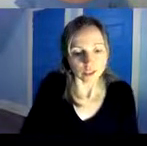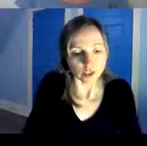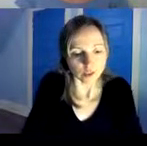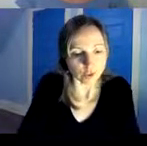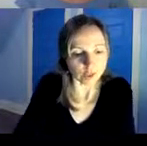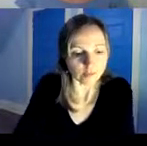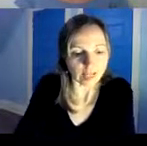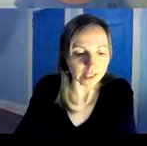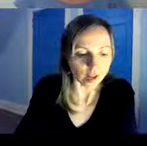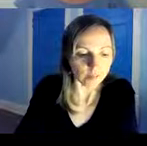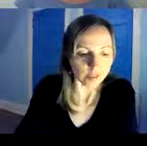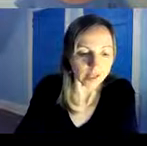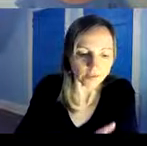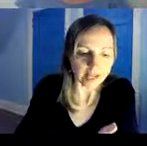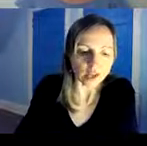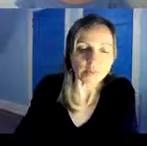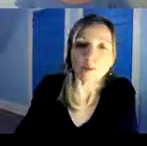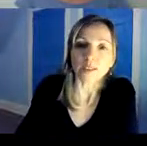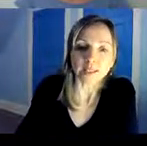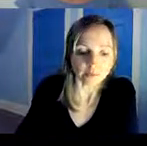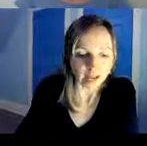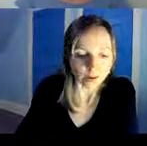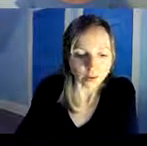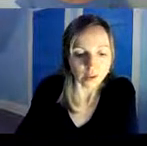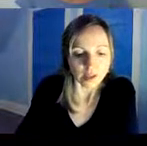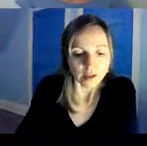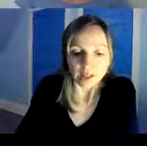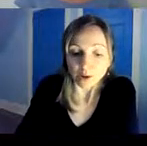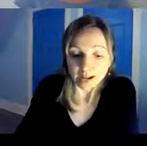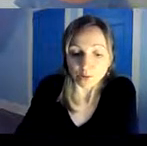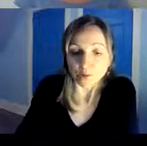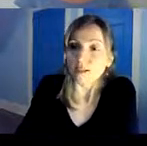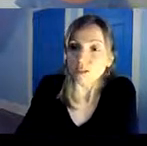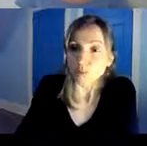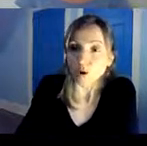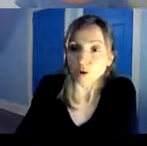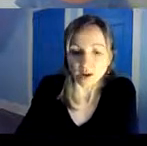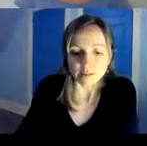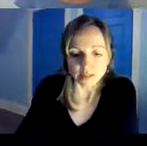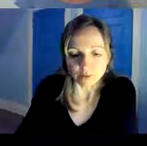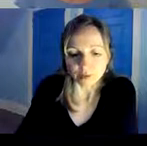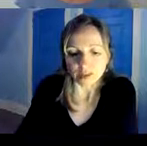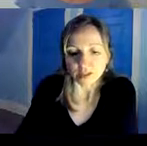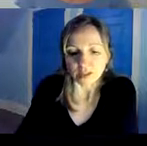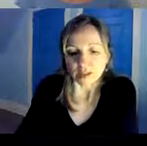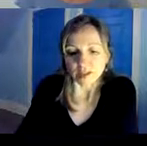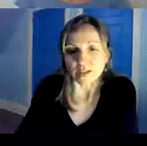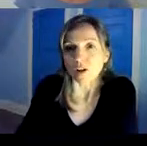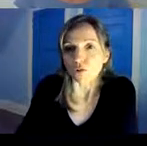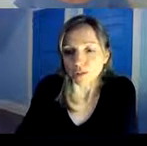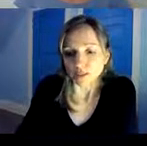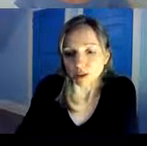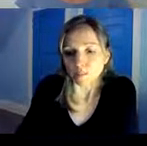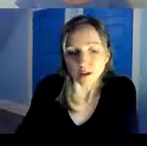And just as a description, it's a flat-topped umbrella-like flower heads with many small white flowers. It